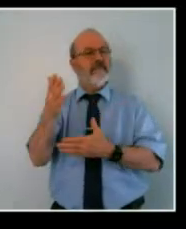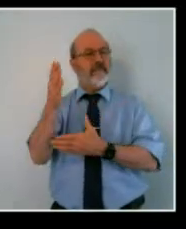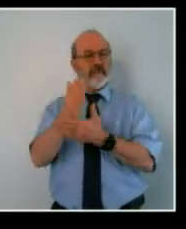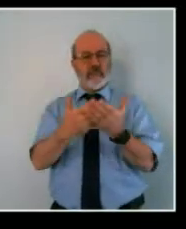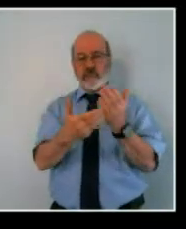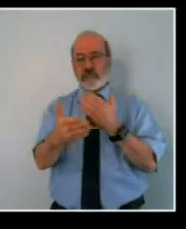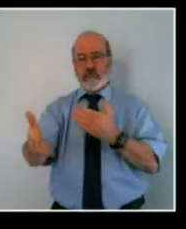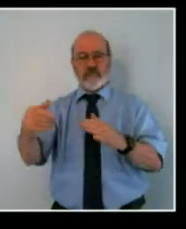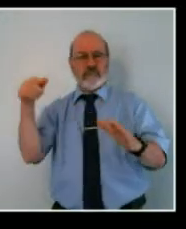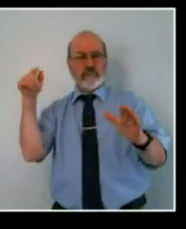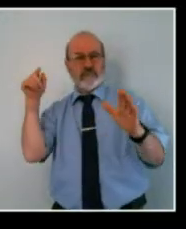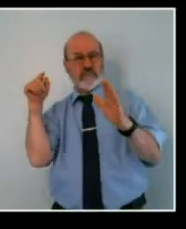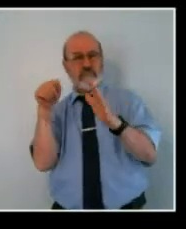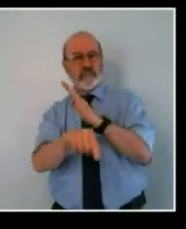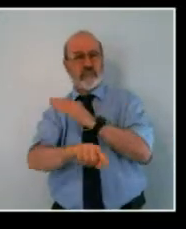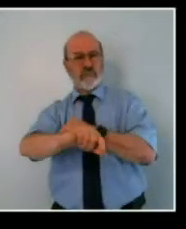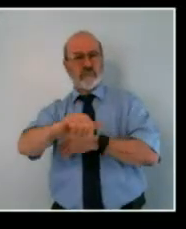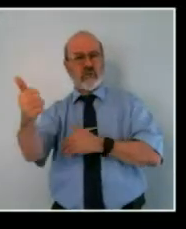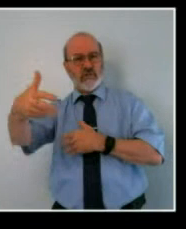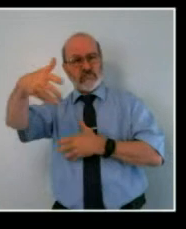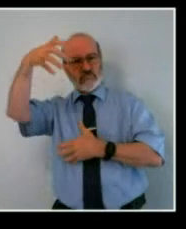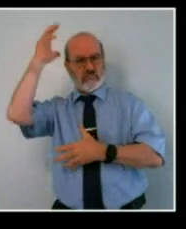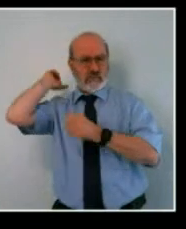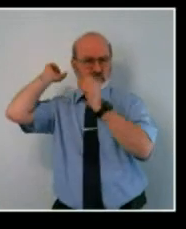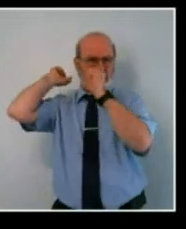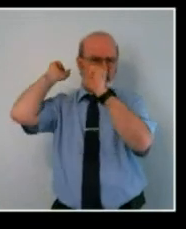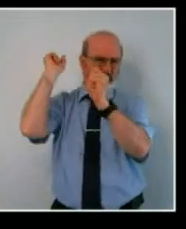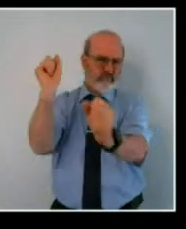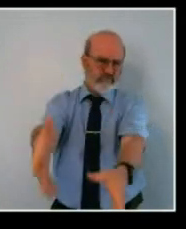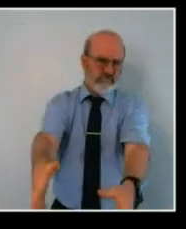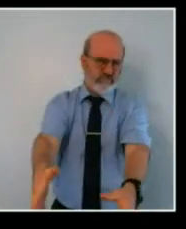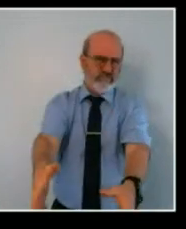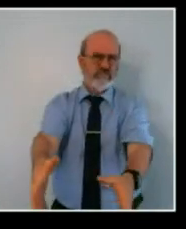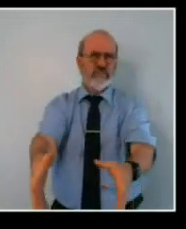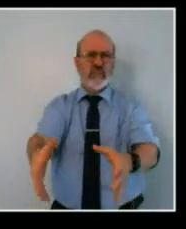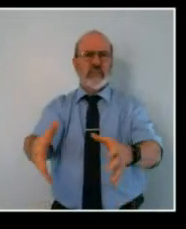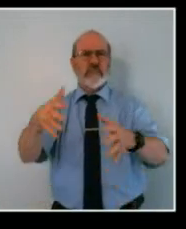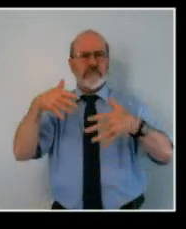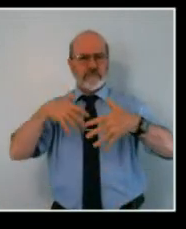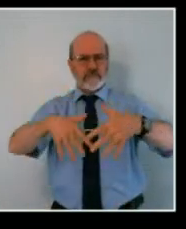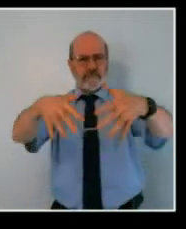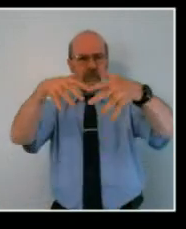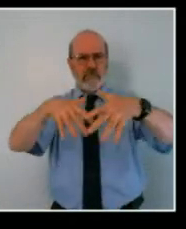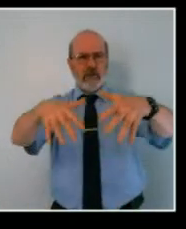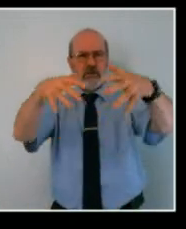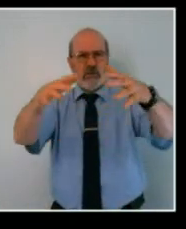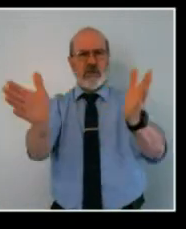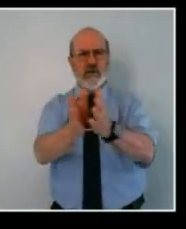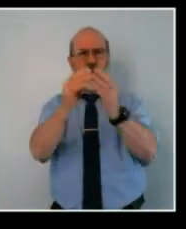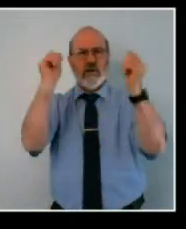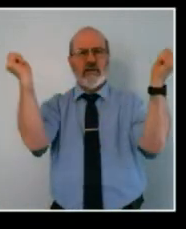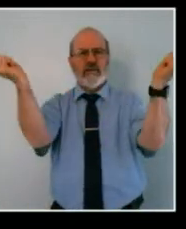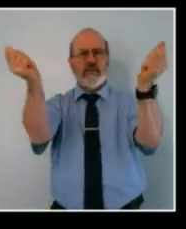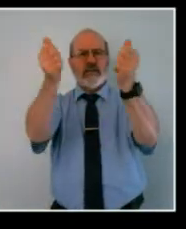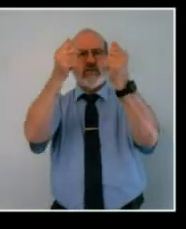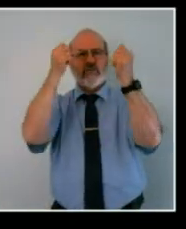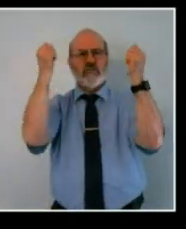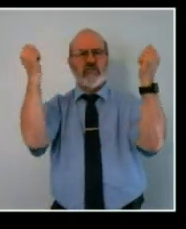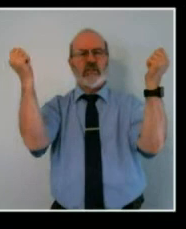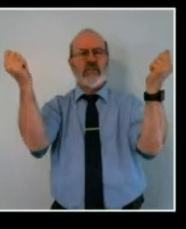Though some were martyred and to lions hurled, they marched along in